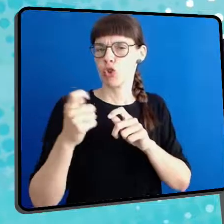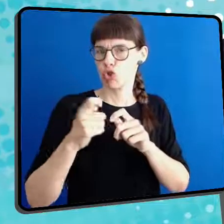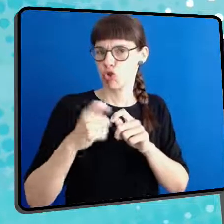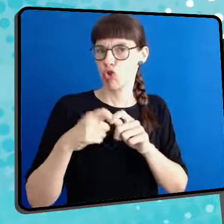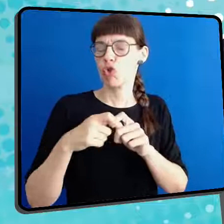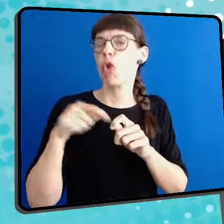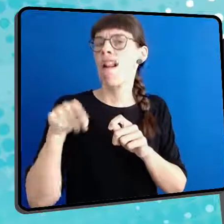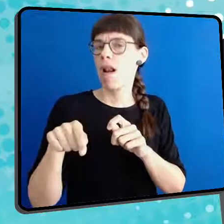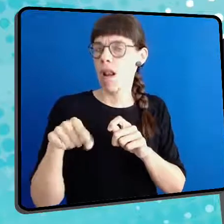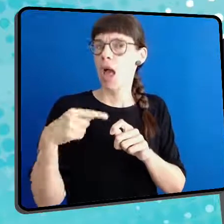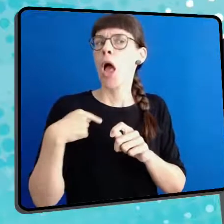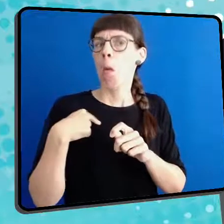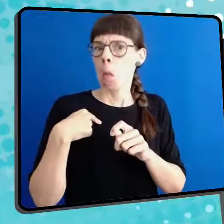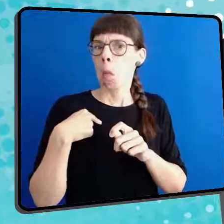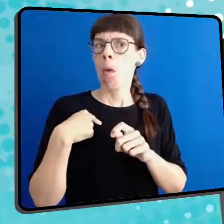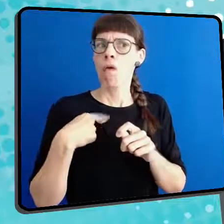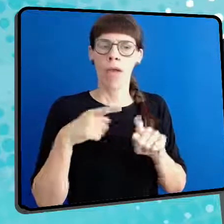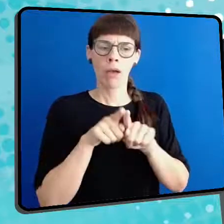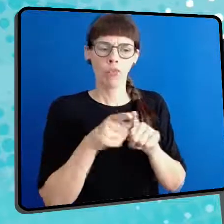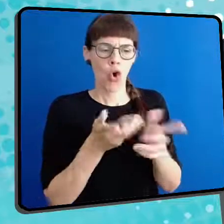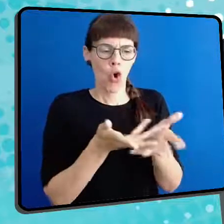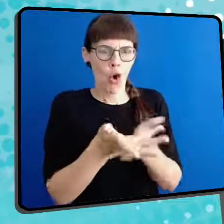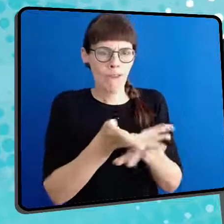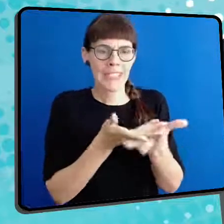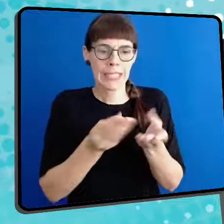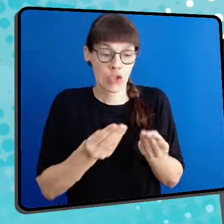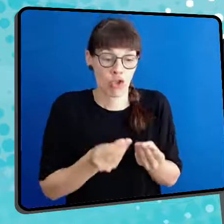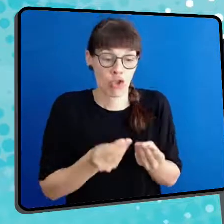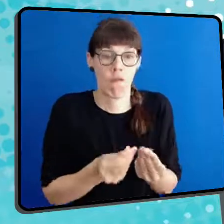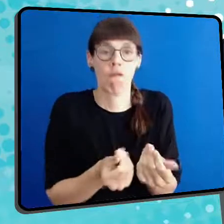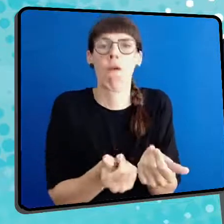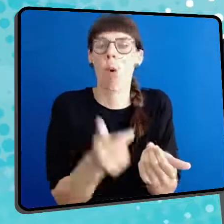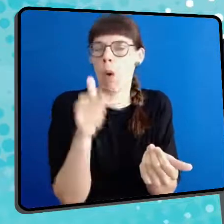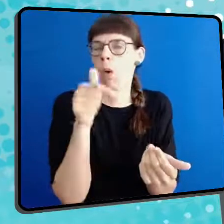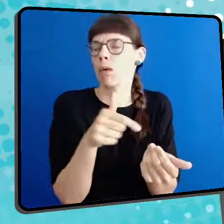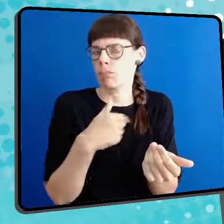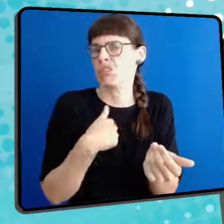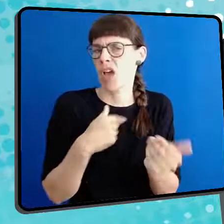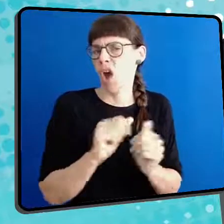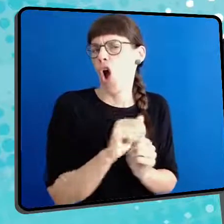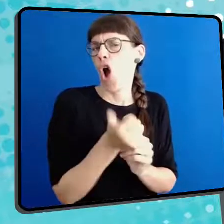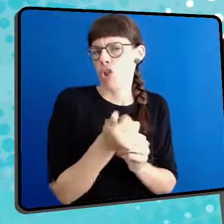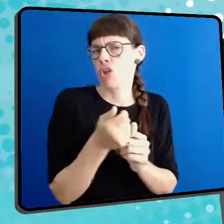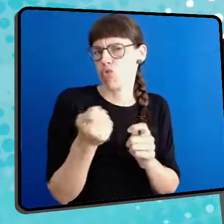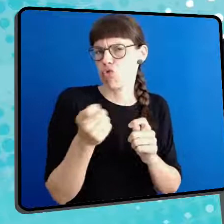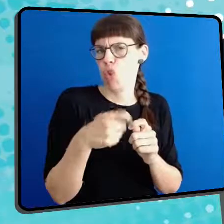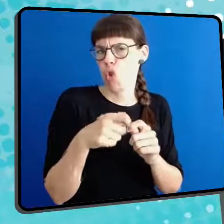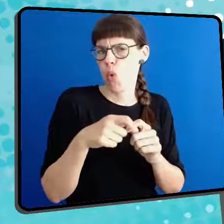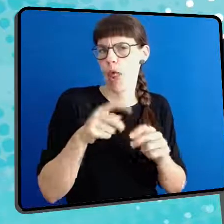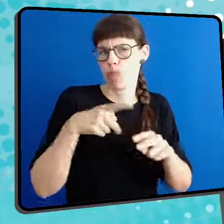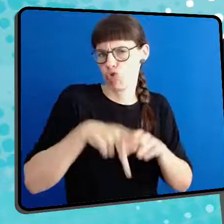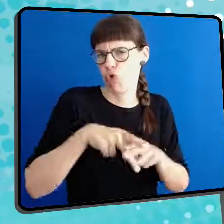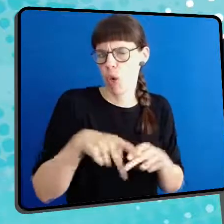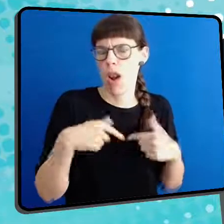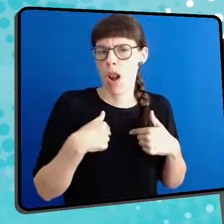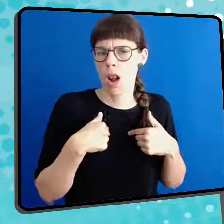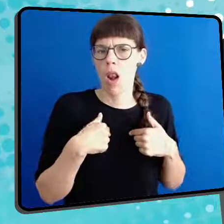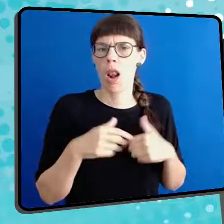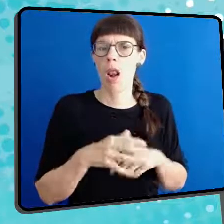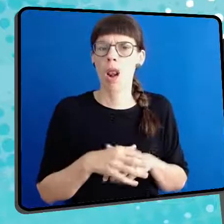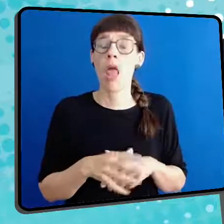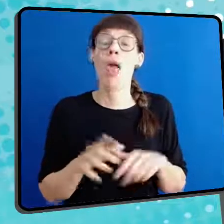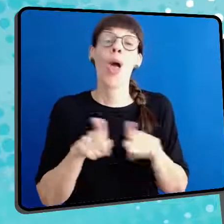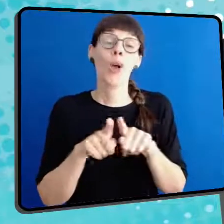out those conversation flows on one end. And on the other end, we have another product called